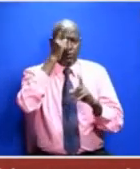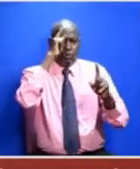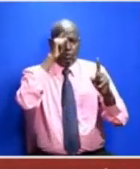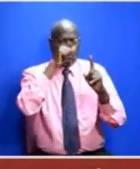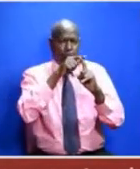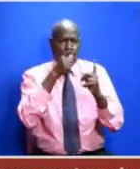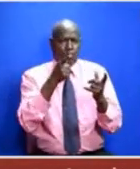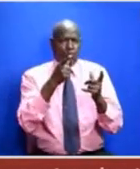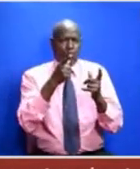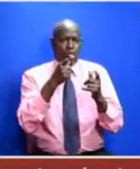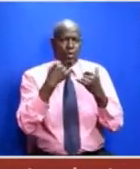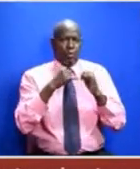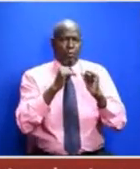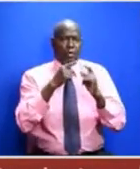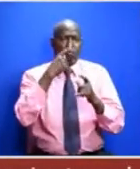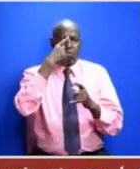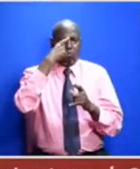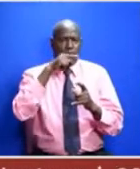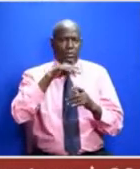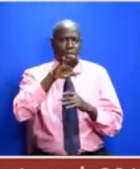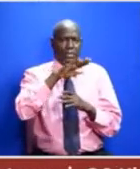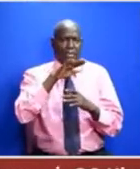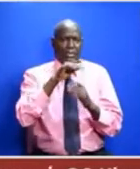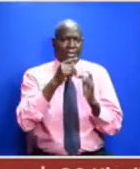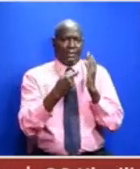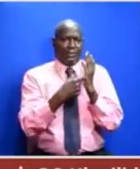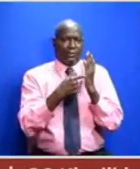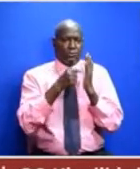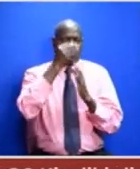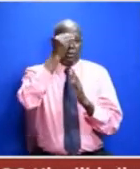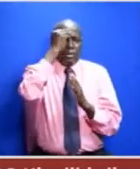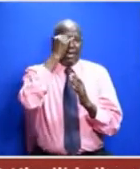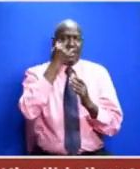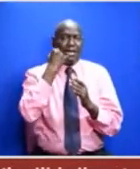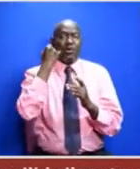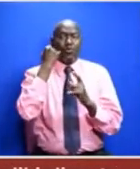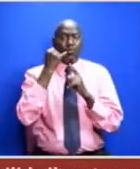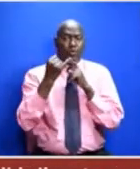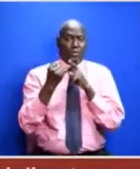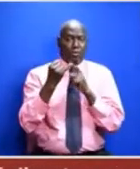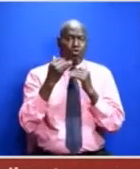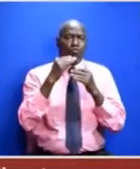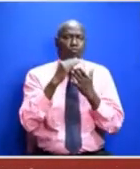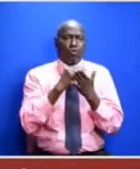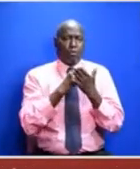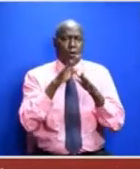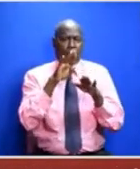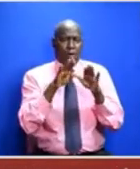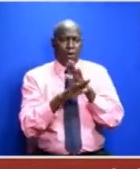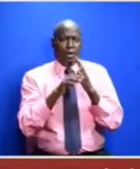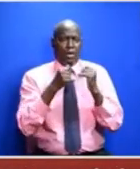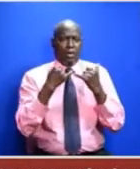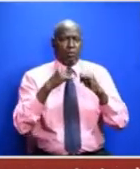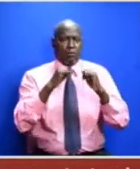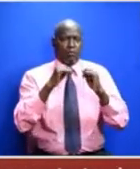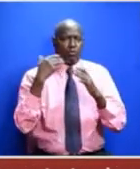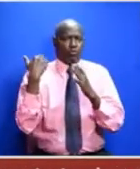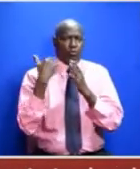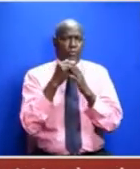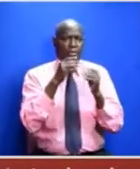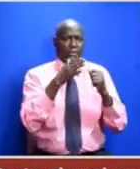goals and implement policy around digital learning. In Nakuru, the program has been under implementation since